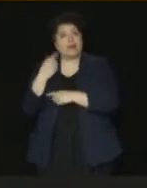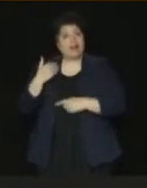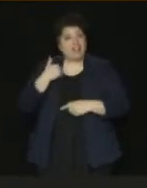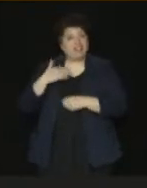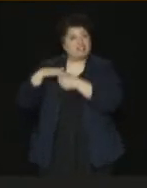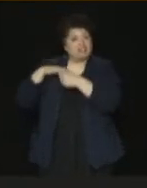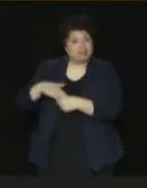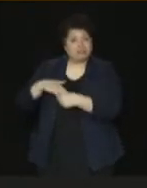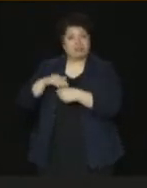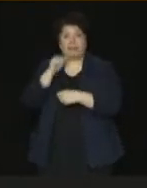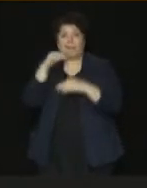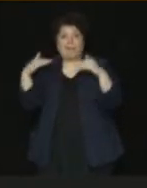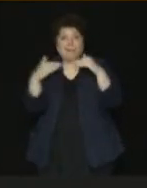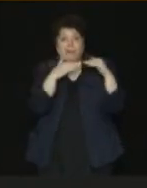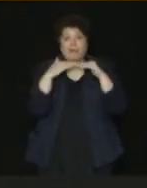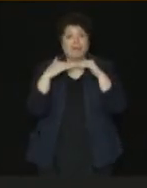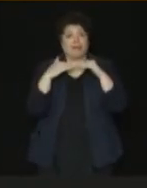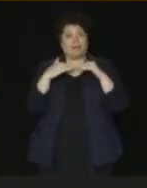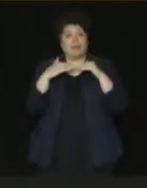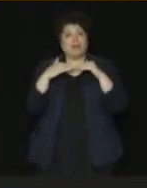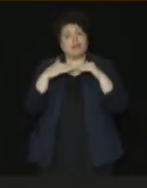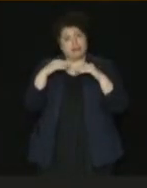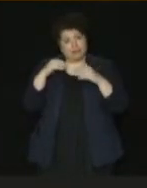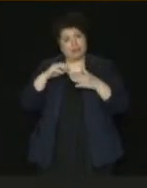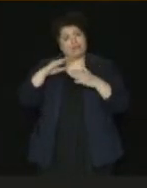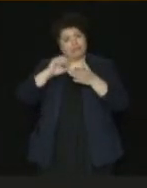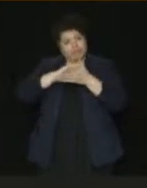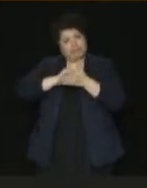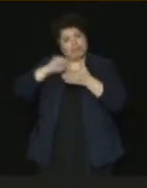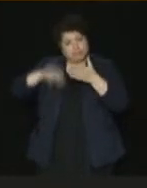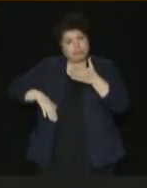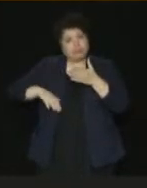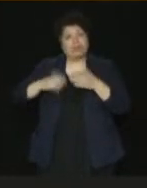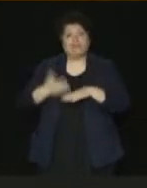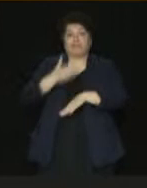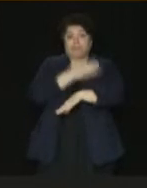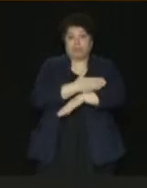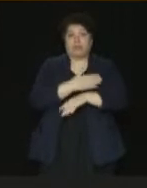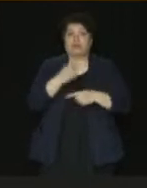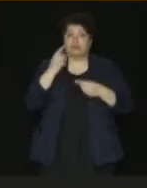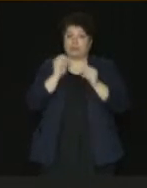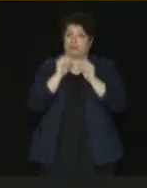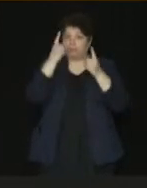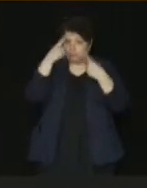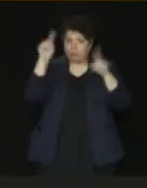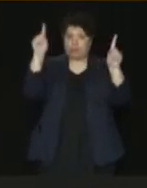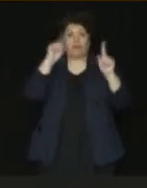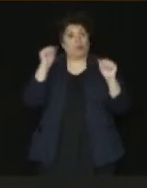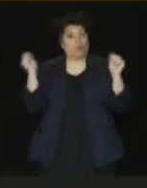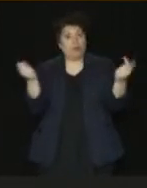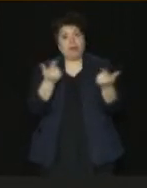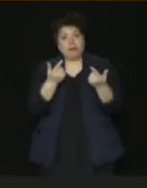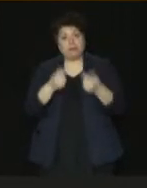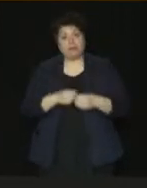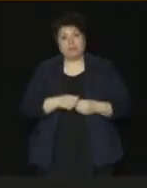and inequalities and create a better, stronger country for everyone.